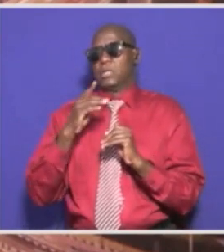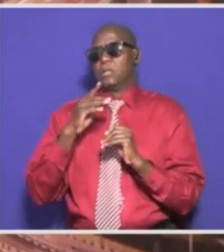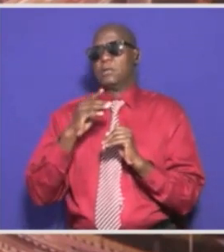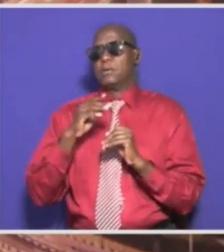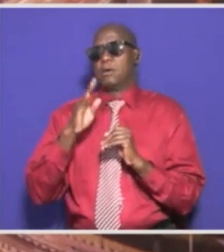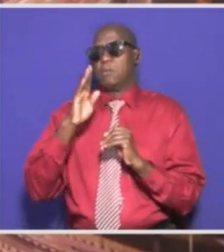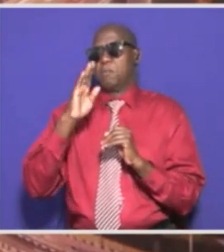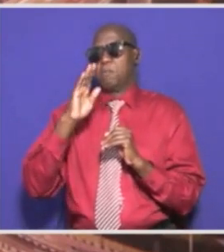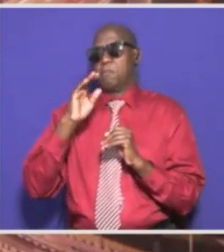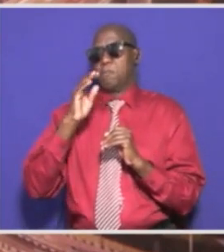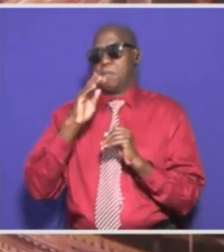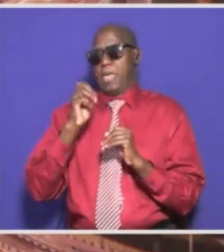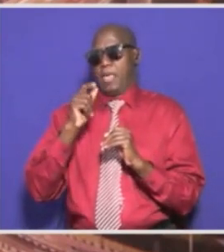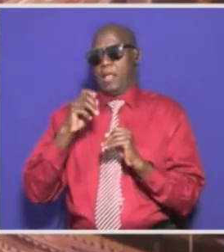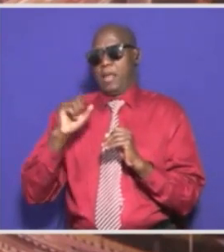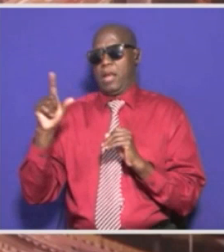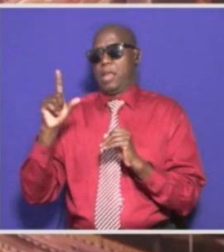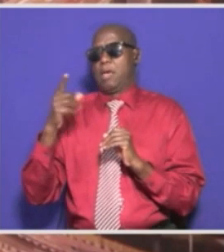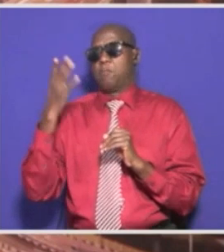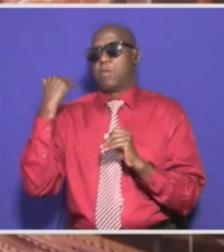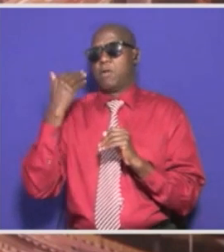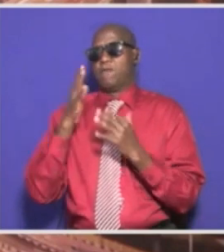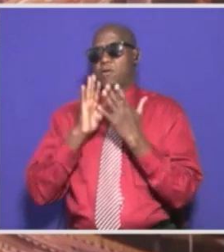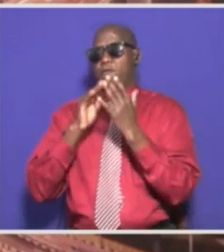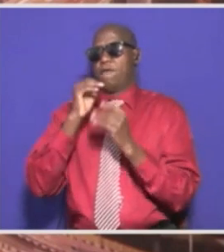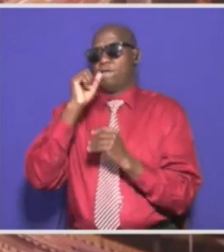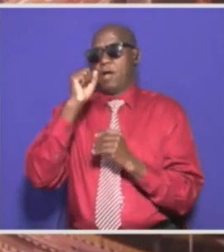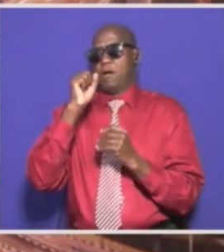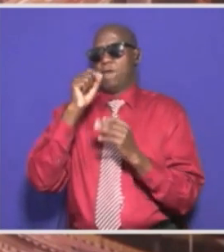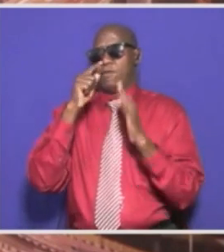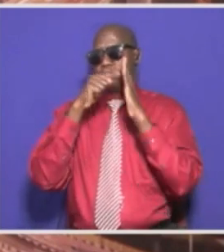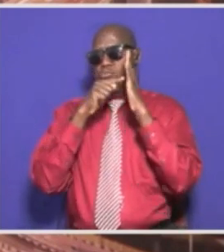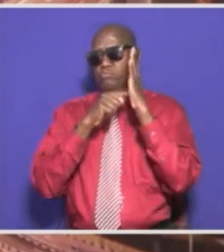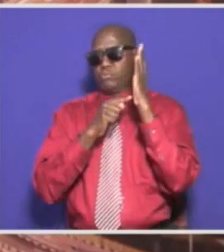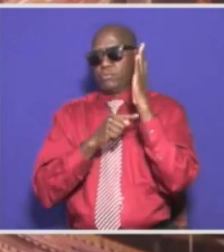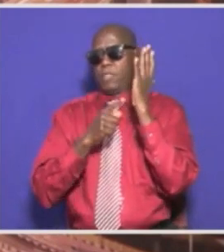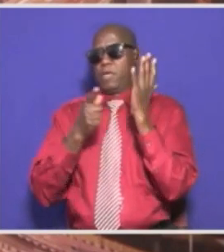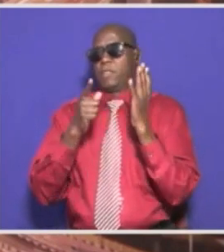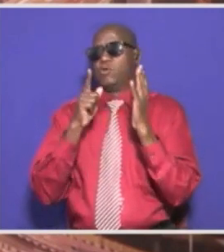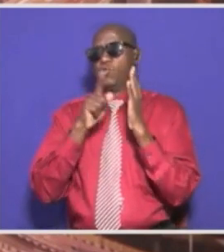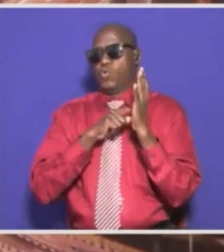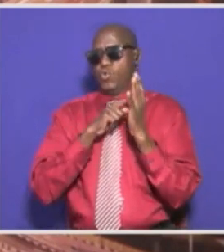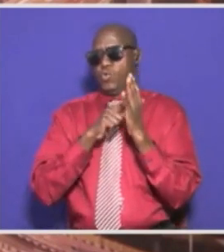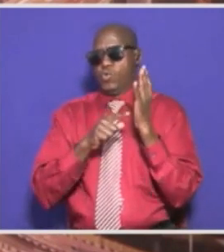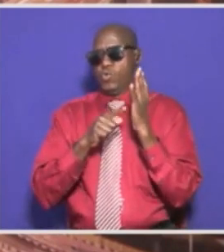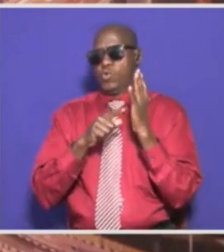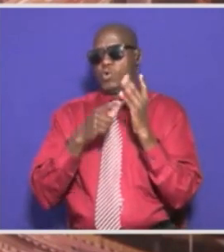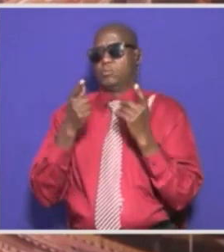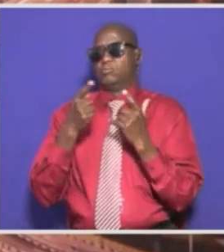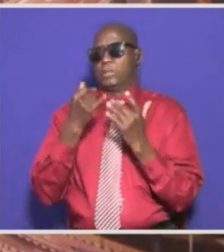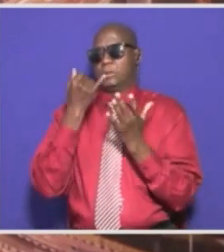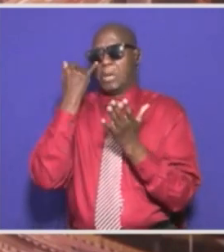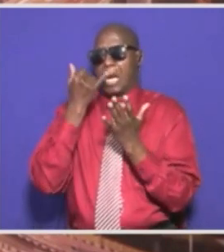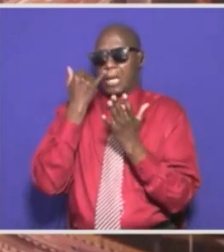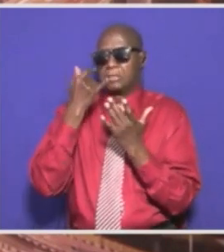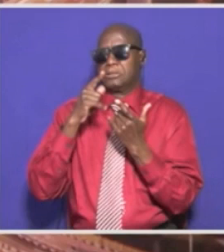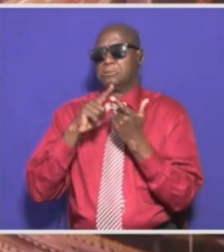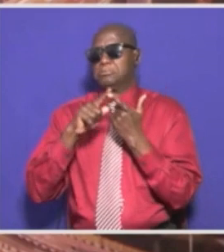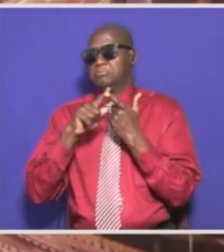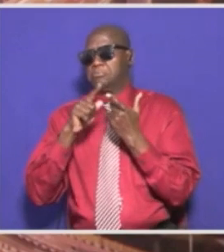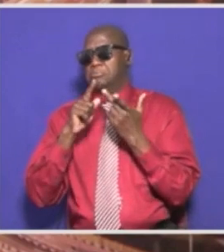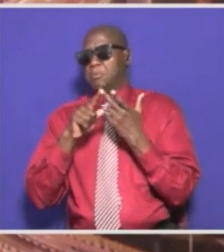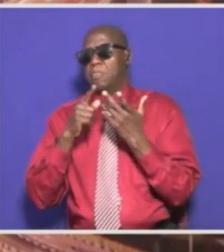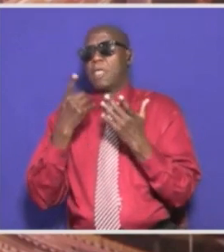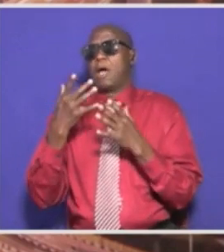Felix Lakishe, are facing charges of 5 counts of preparing to commit a felony and trafficking narcotic drugs. They were arrested